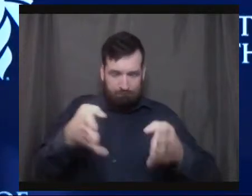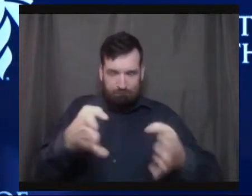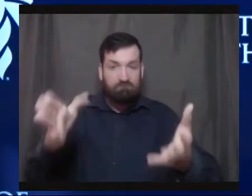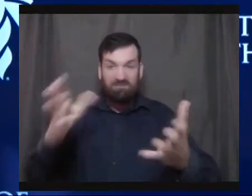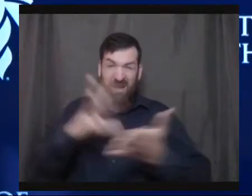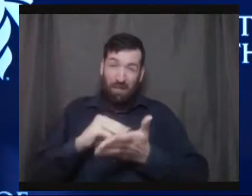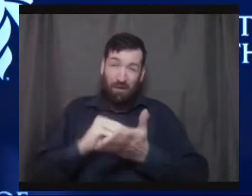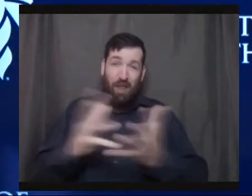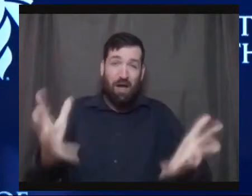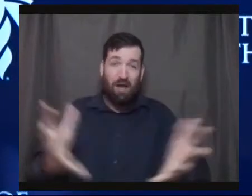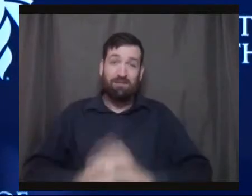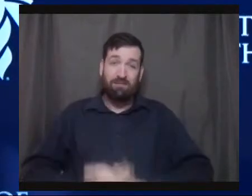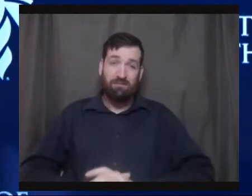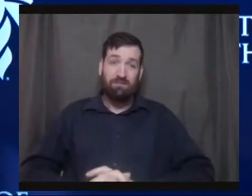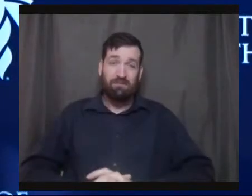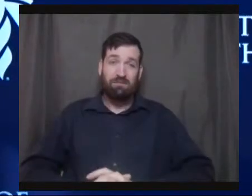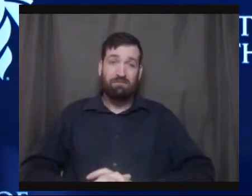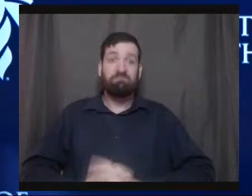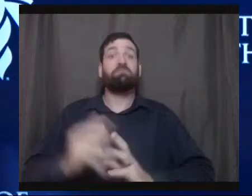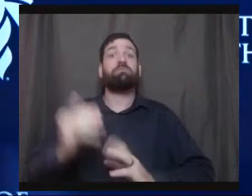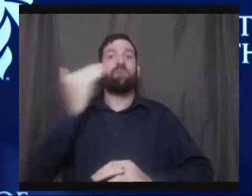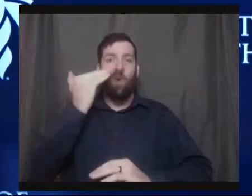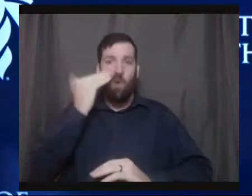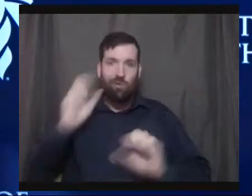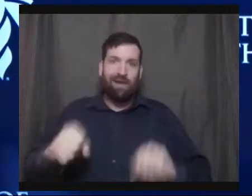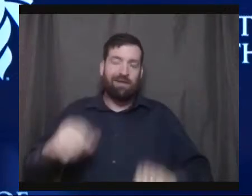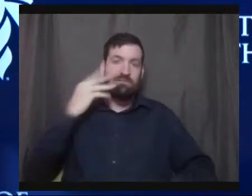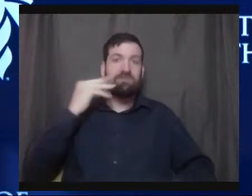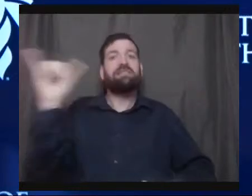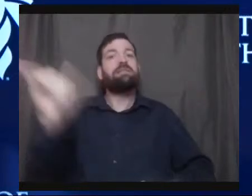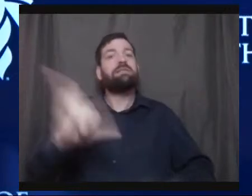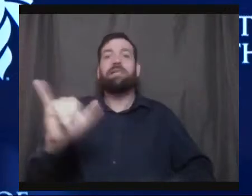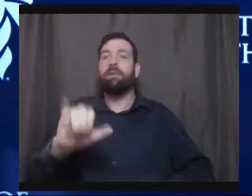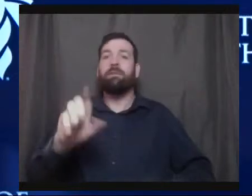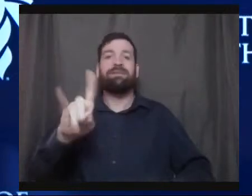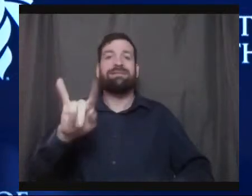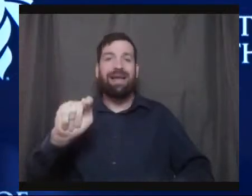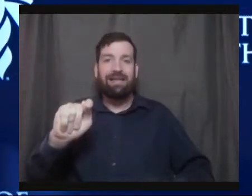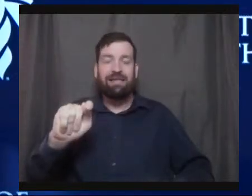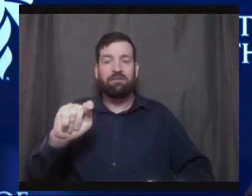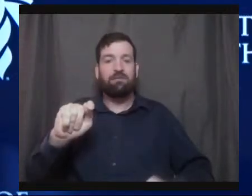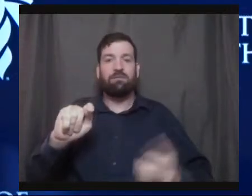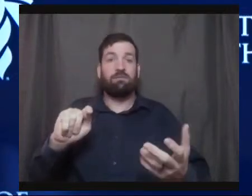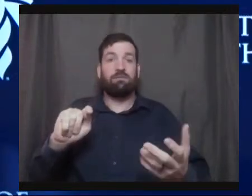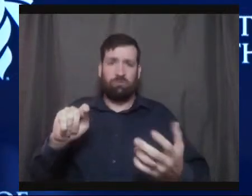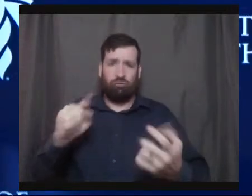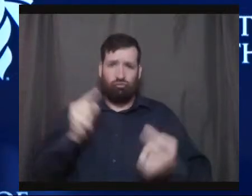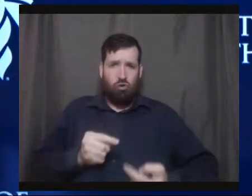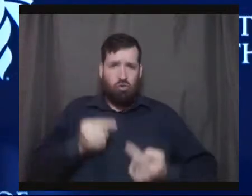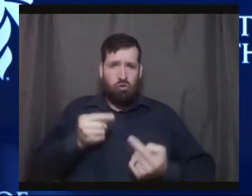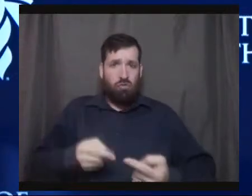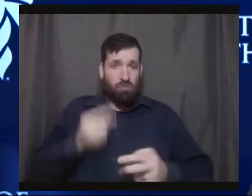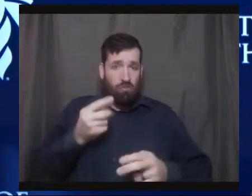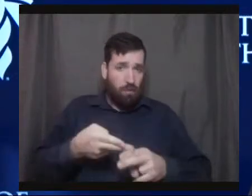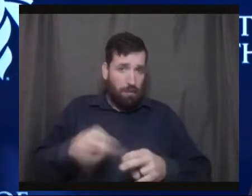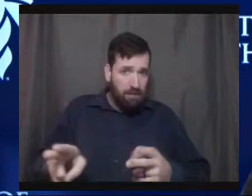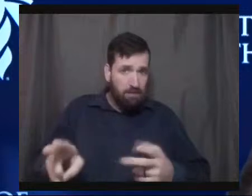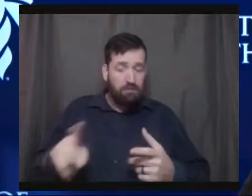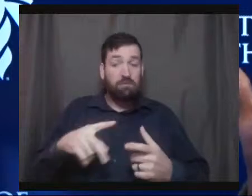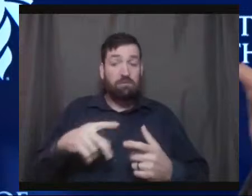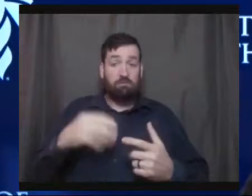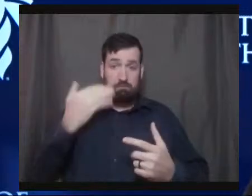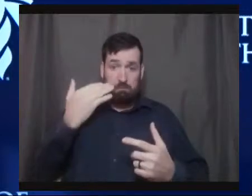and just know that you can get through it, just like dieting. And the struggle was there for a little bit, but then you knew once you get past it